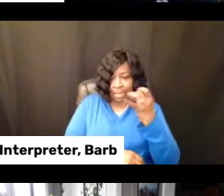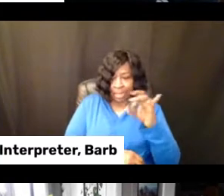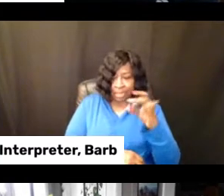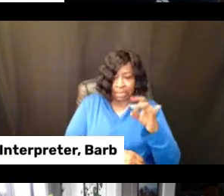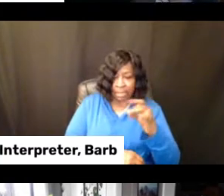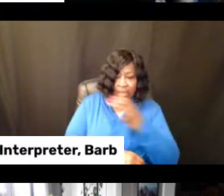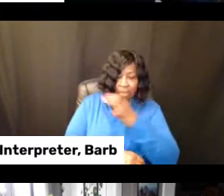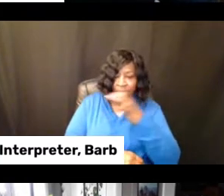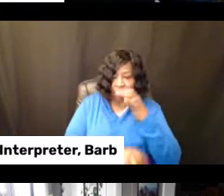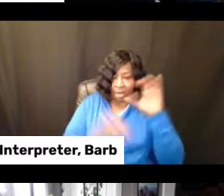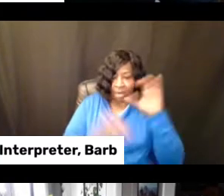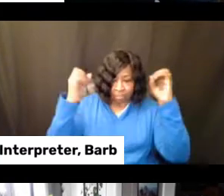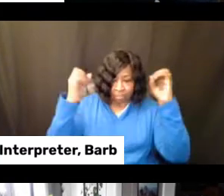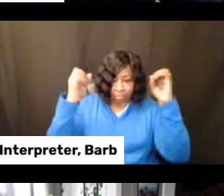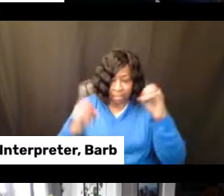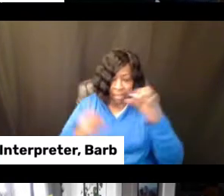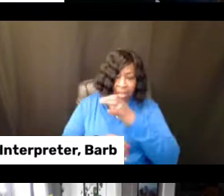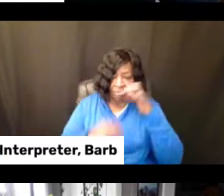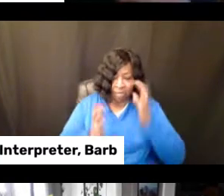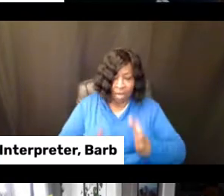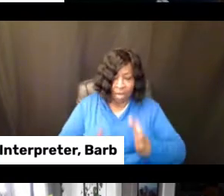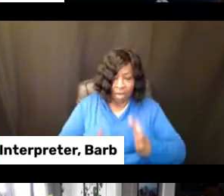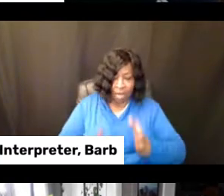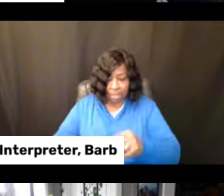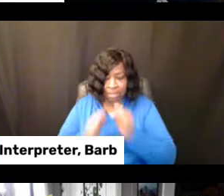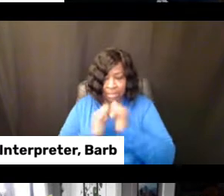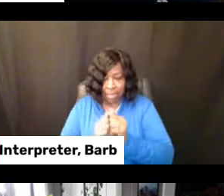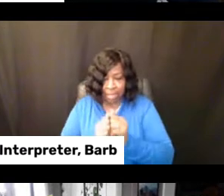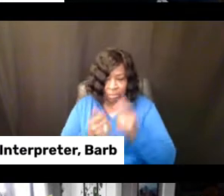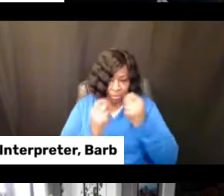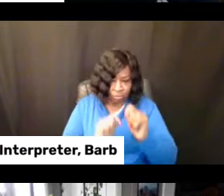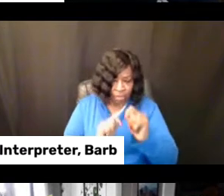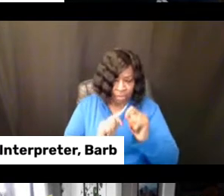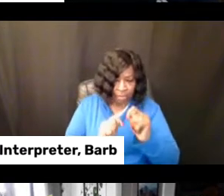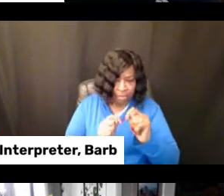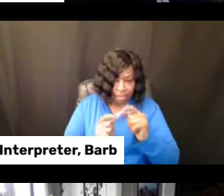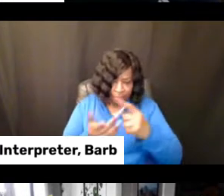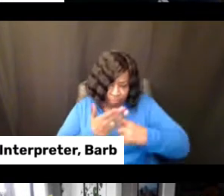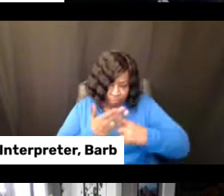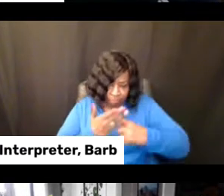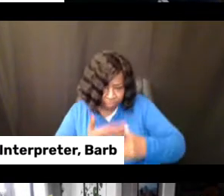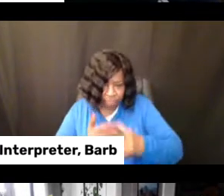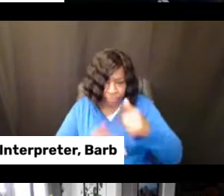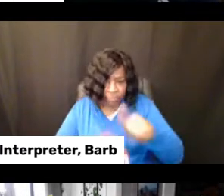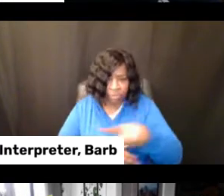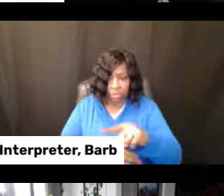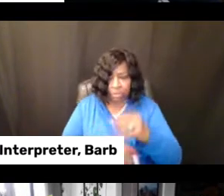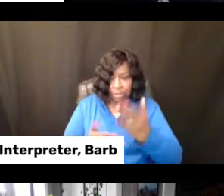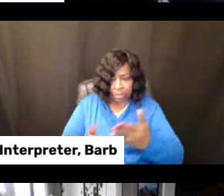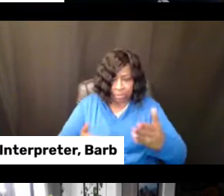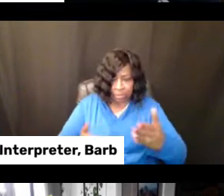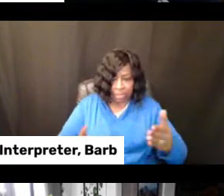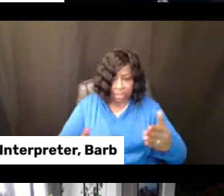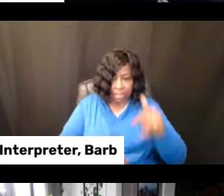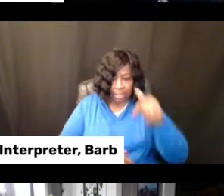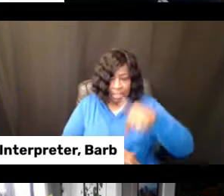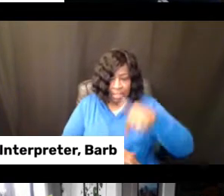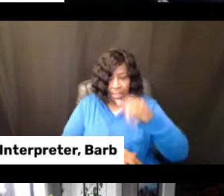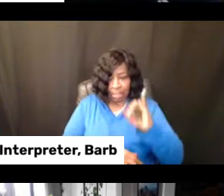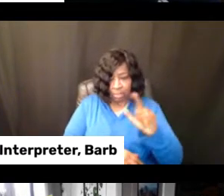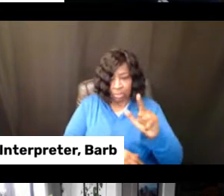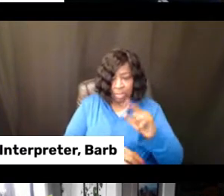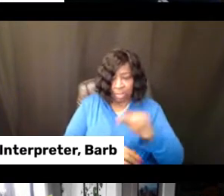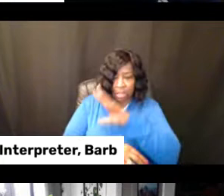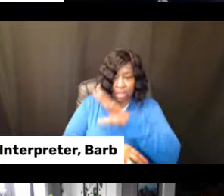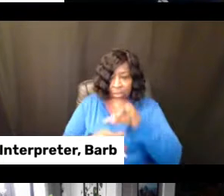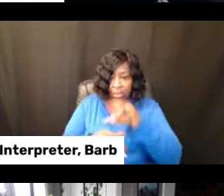coming together to try and address those ills. Uh, NSAC members in Illinois include Illinois